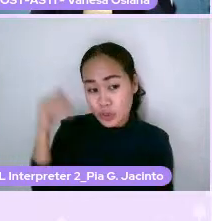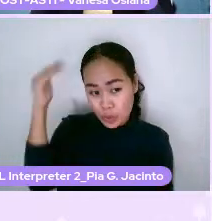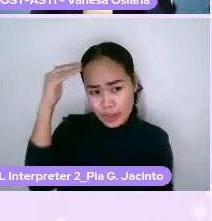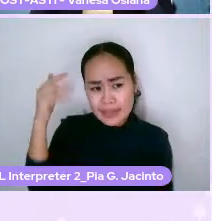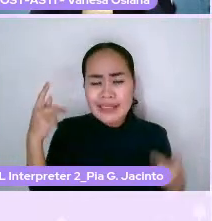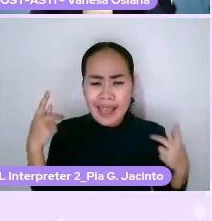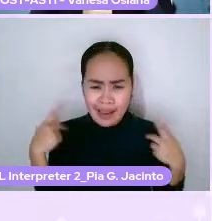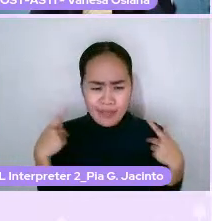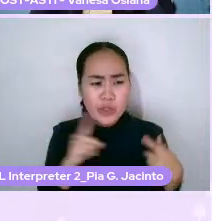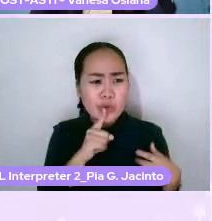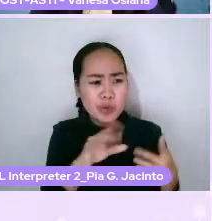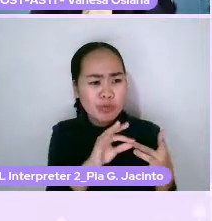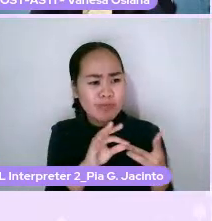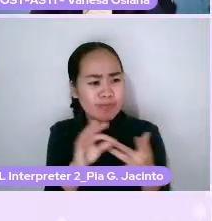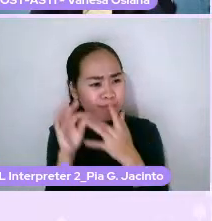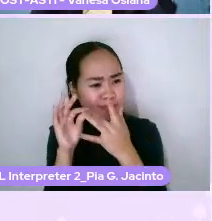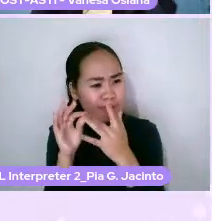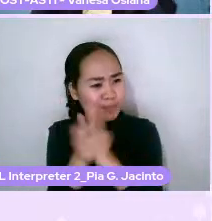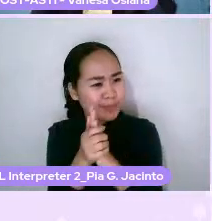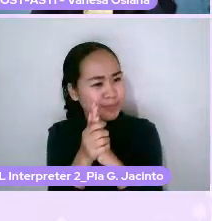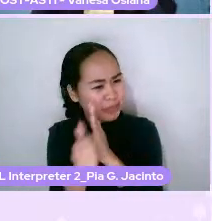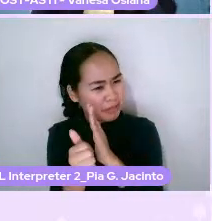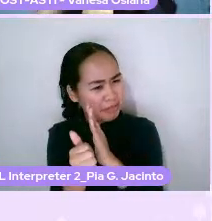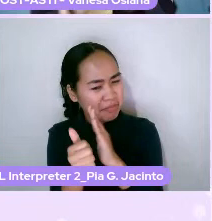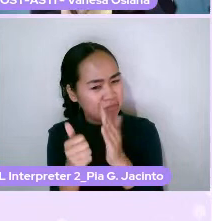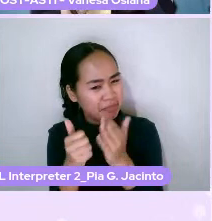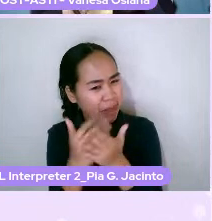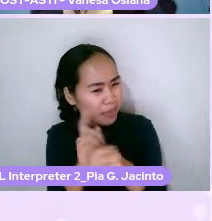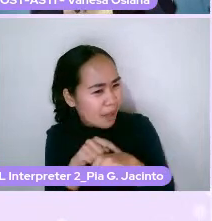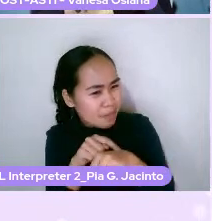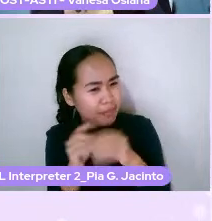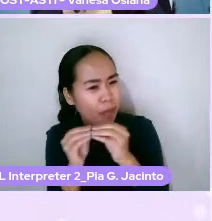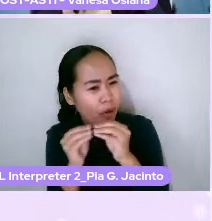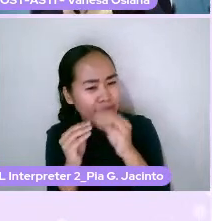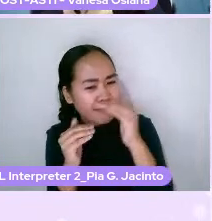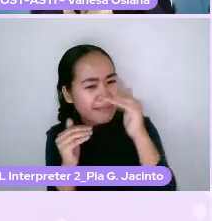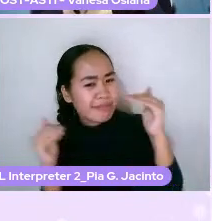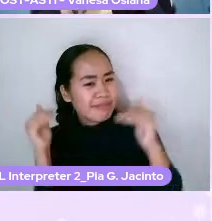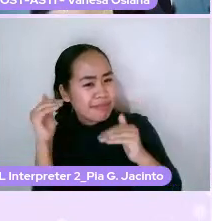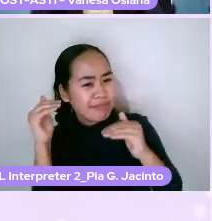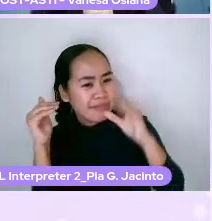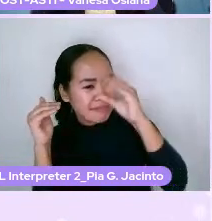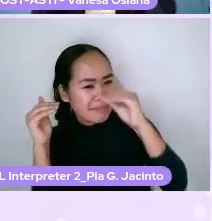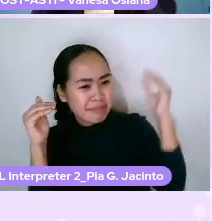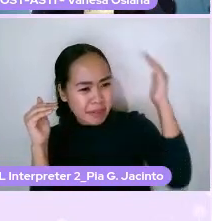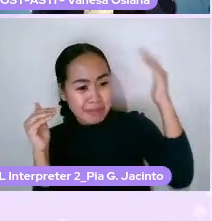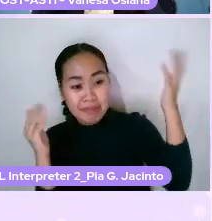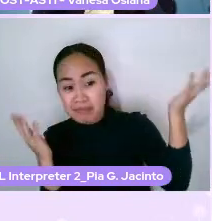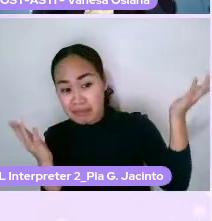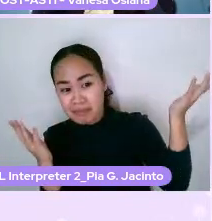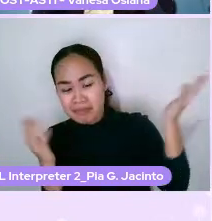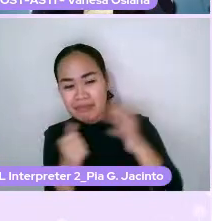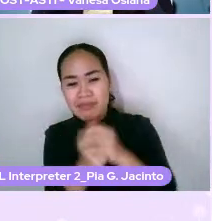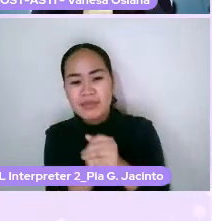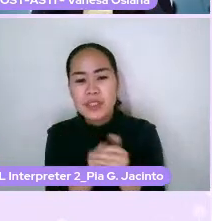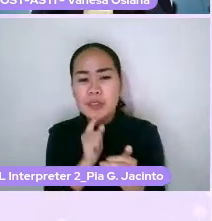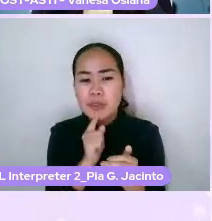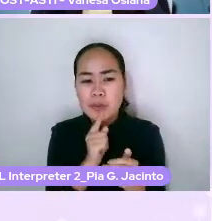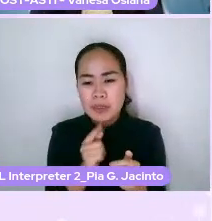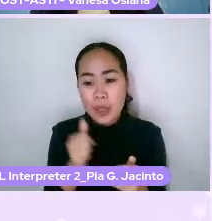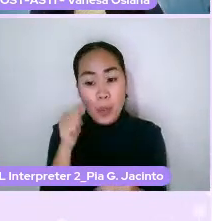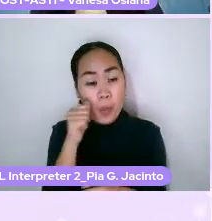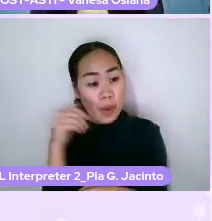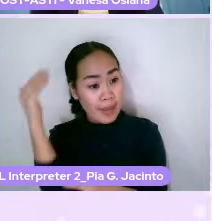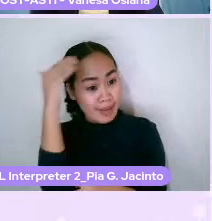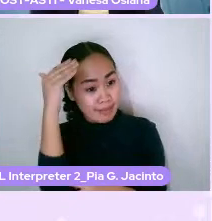are at par or higher than men. I personally observe that we are very keen observers and